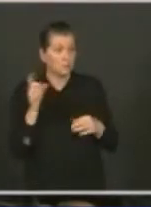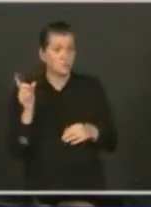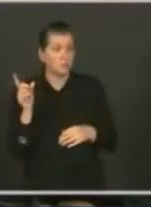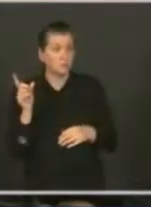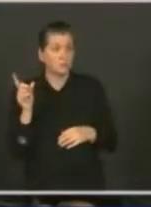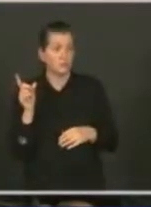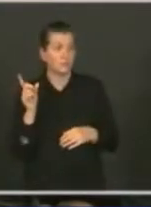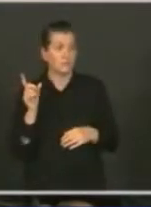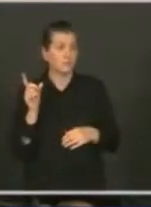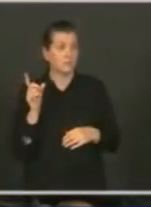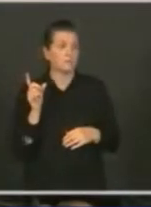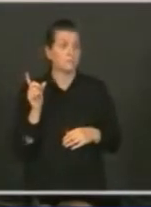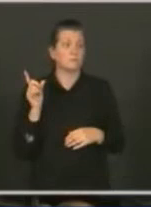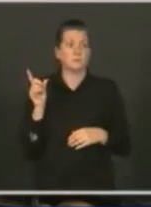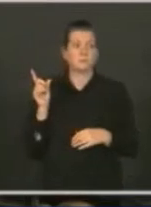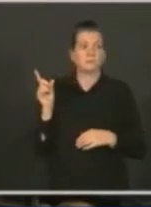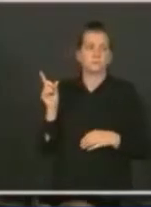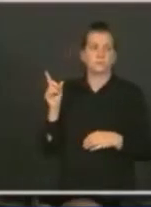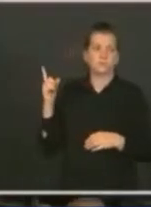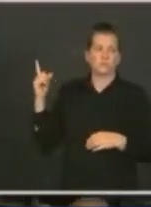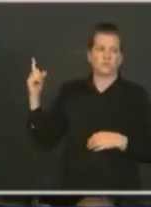If you